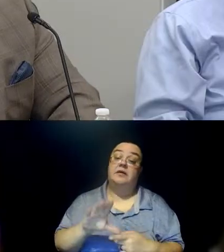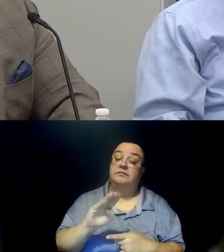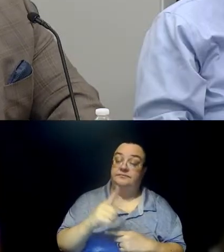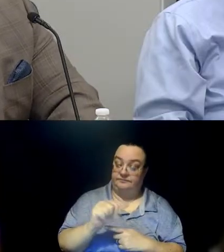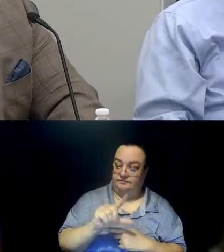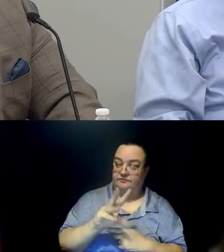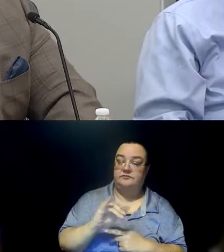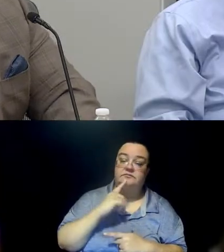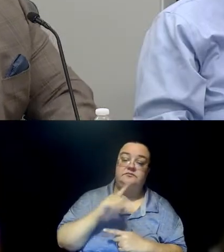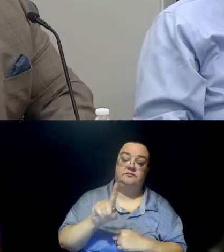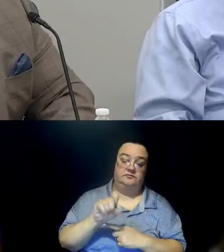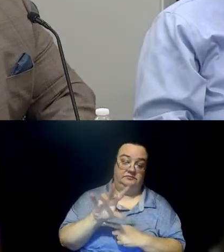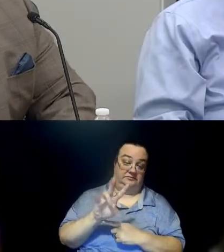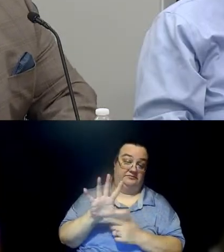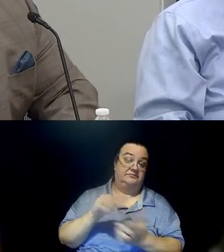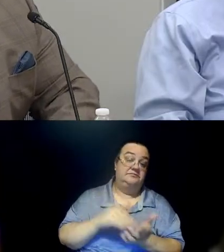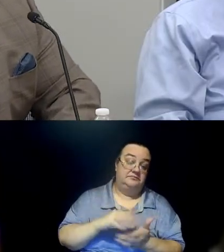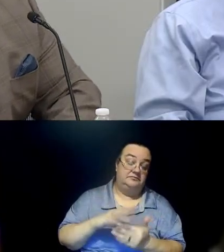$175,000.